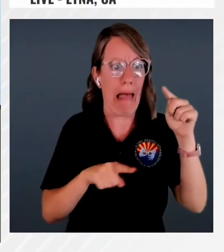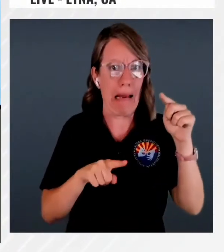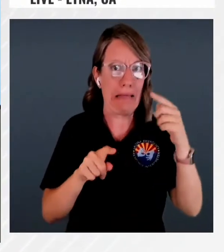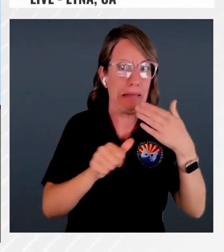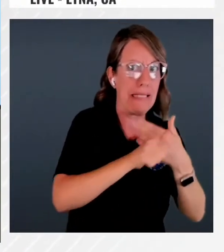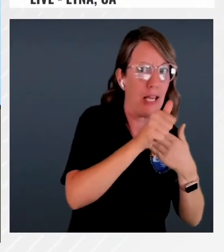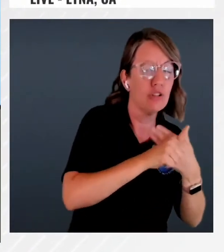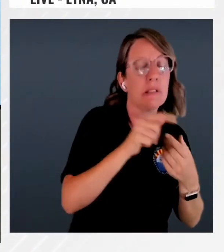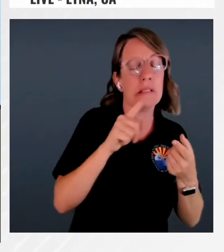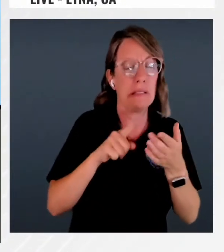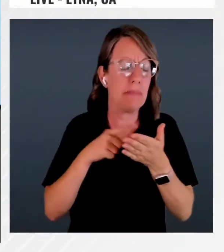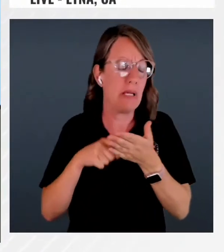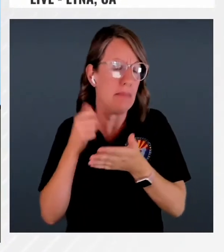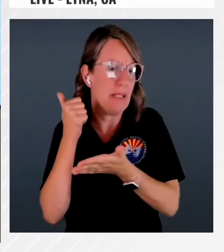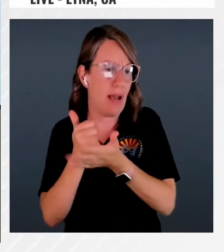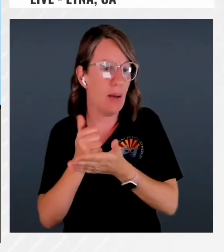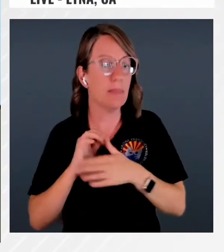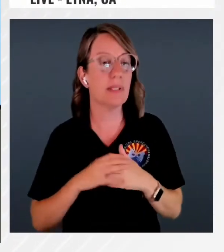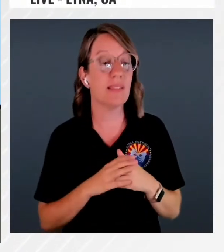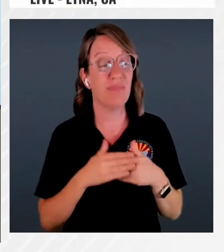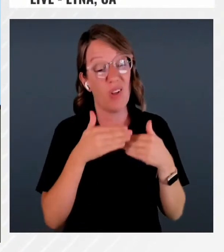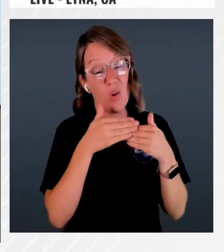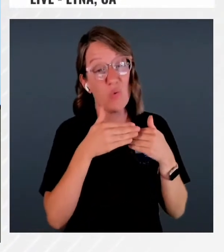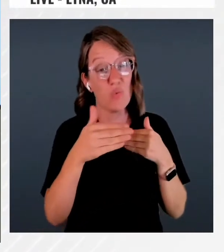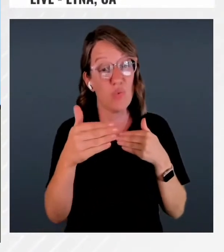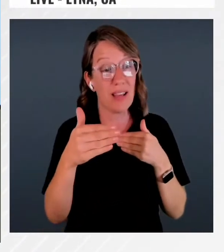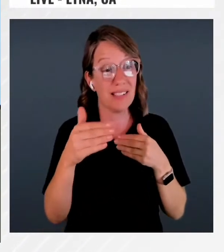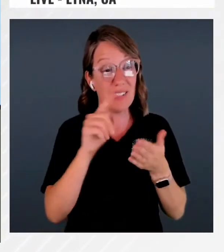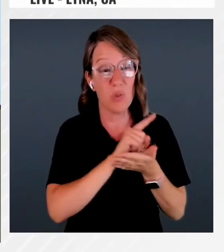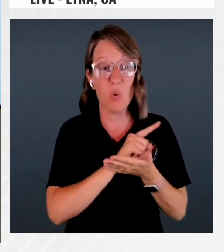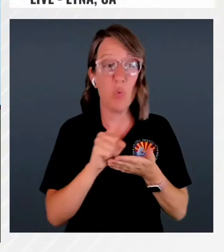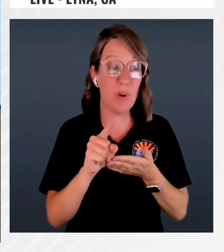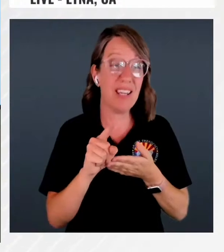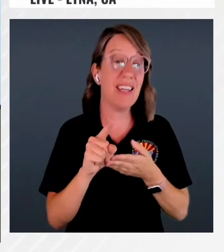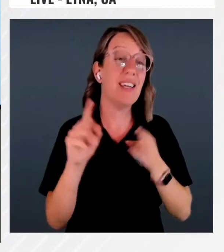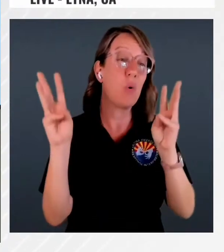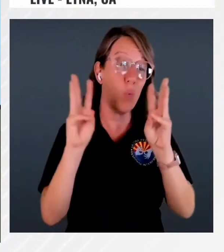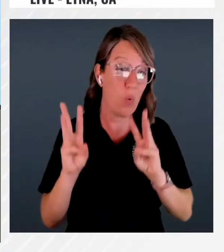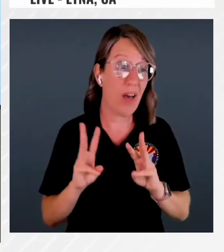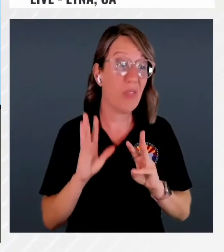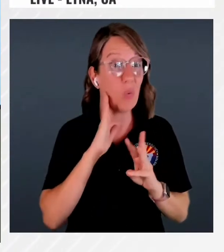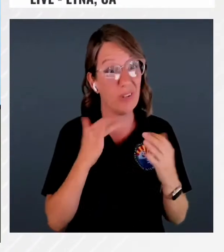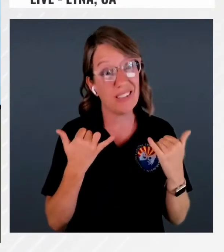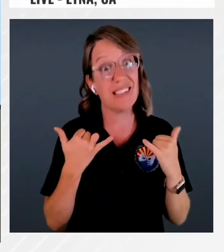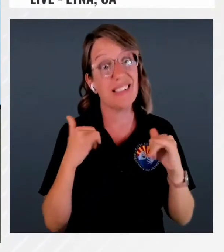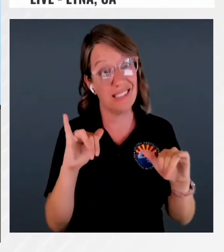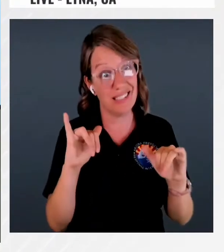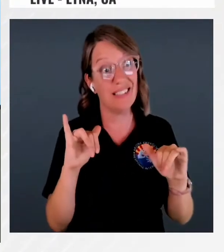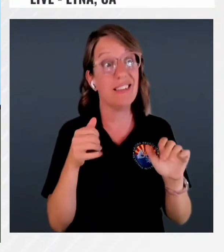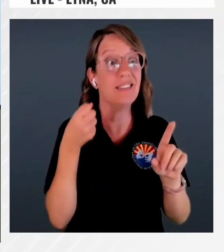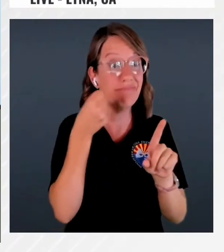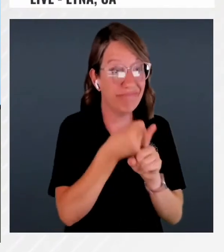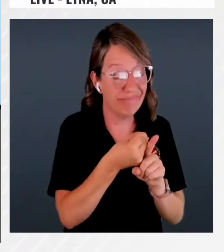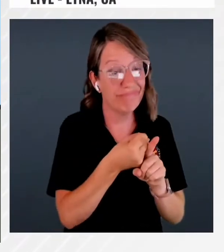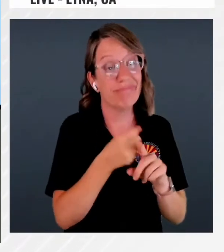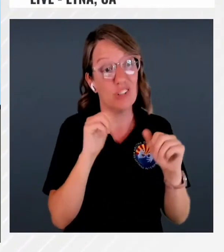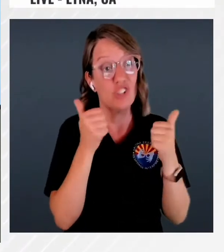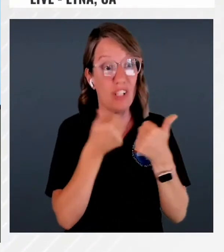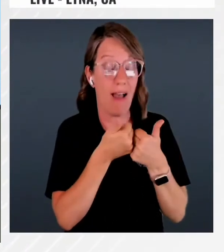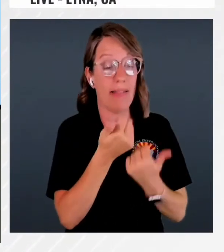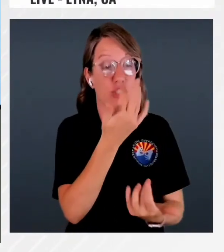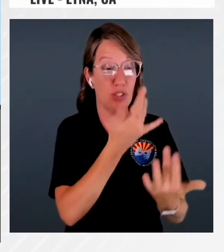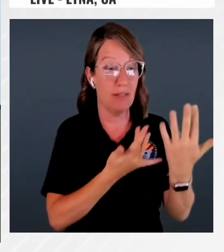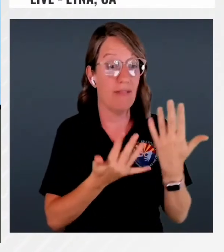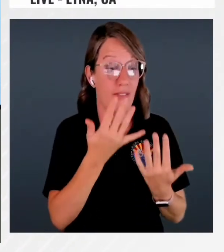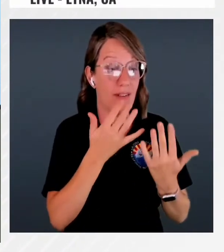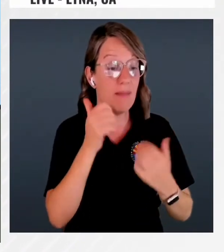week, we are still going to have some challenges with regards to the weather. The first of those is going to come tomorrow, where we do expect a little bit of